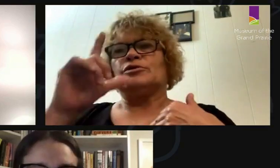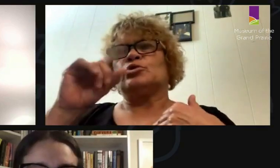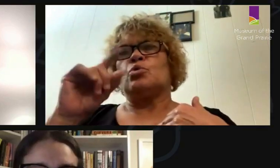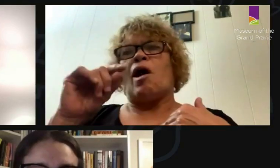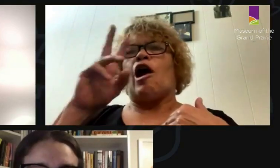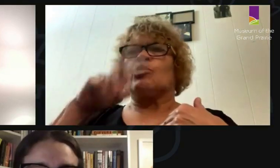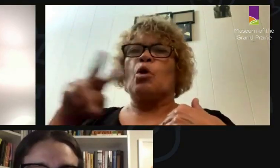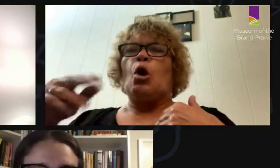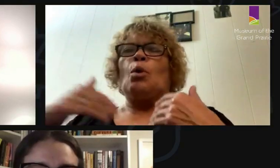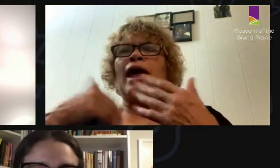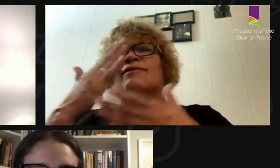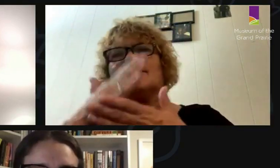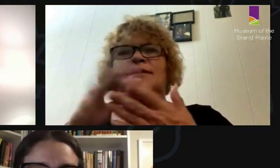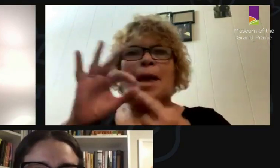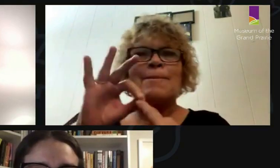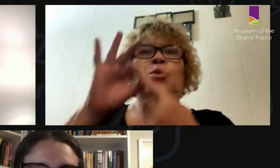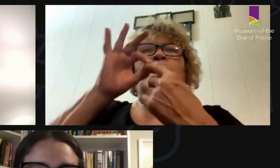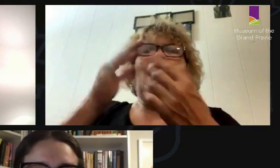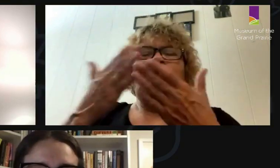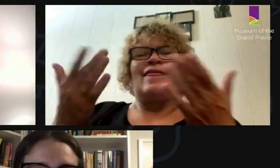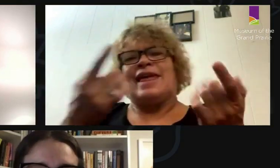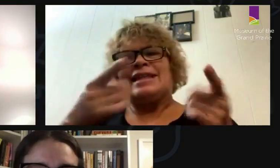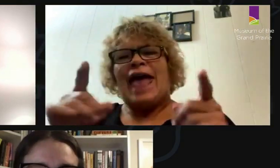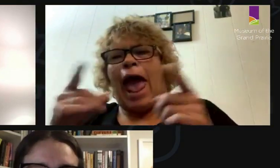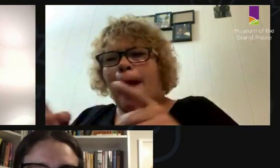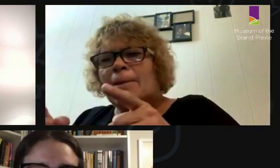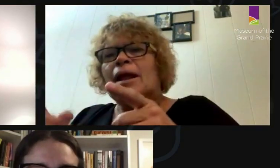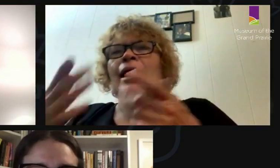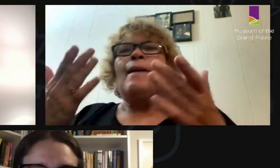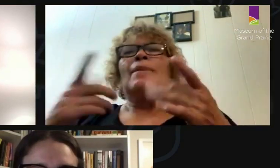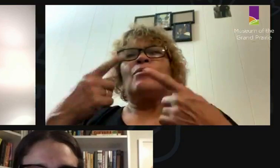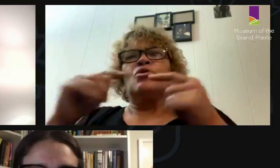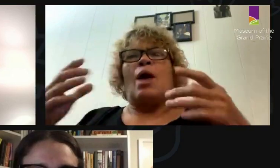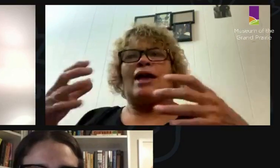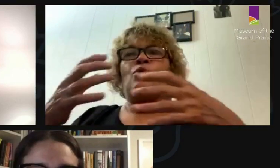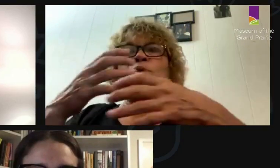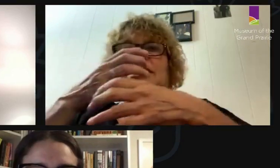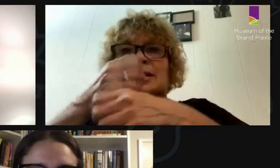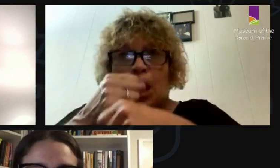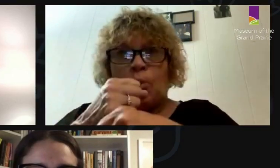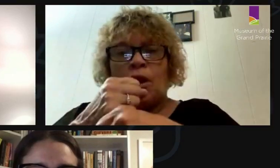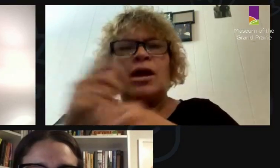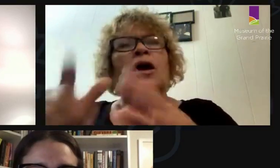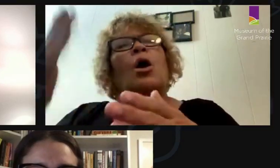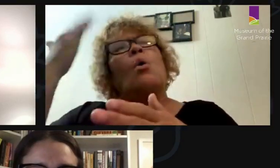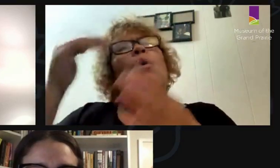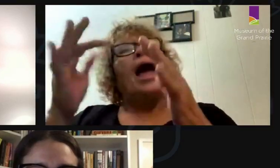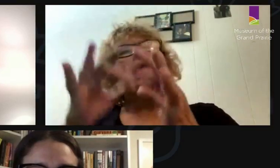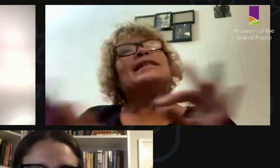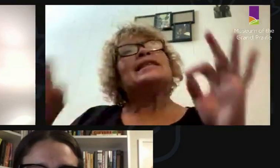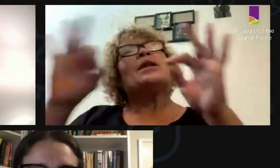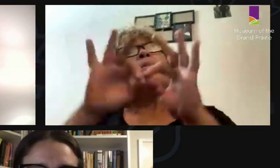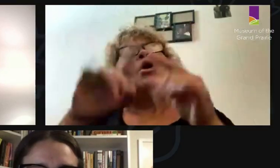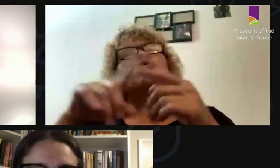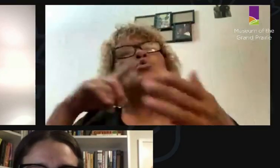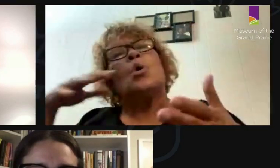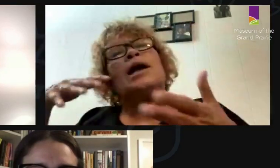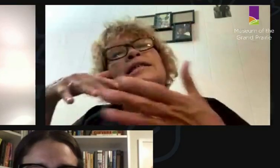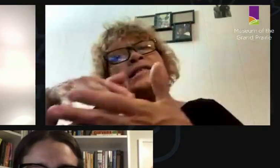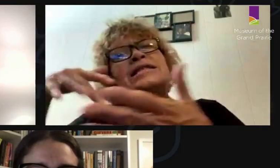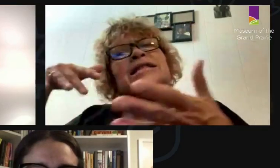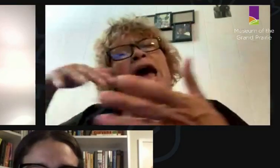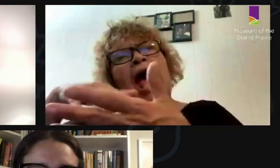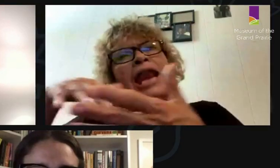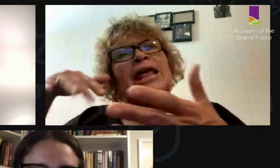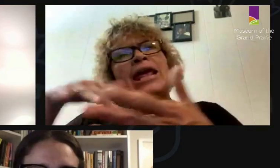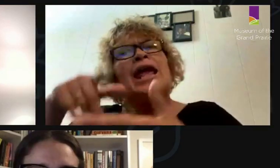things taking place. Mm-hmm. And just to summarize and wrap it up, you know, why is it important to study, you know,